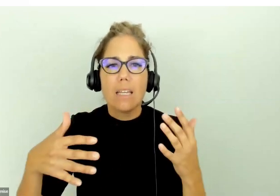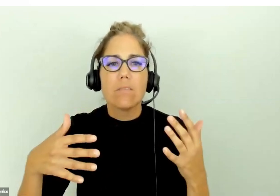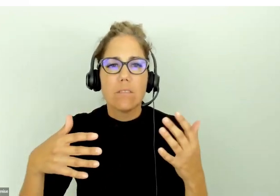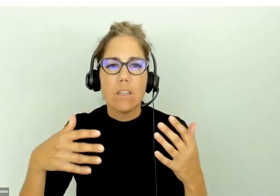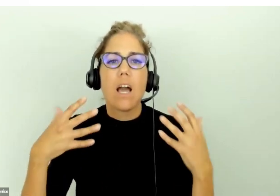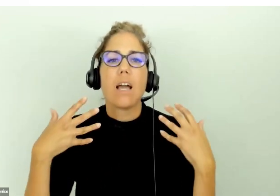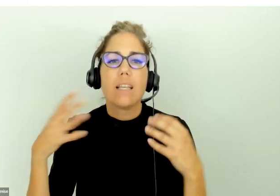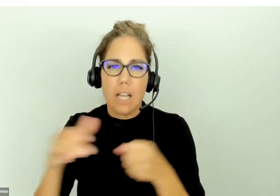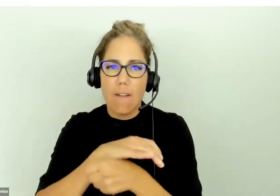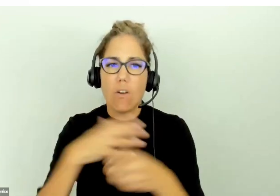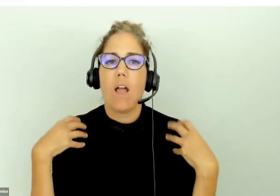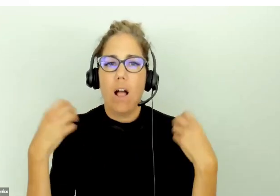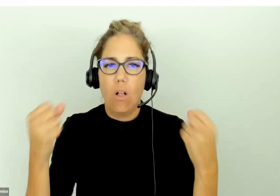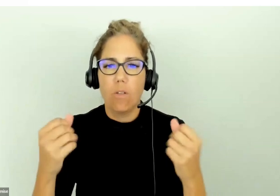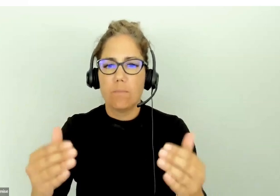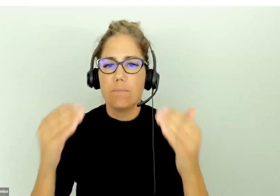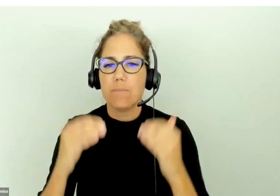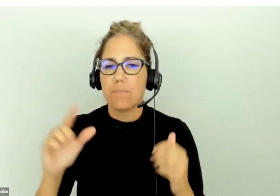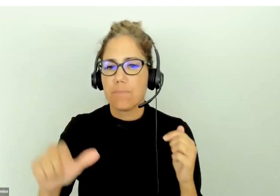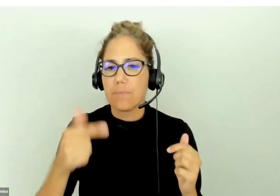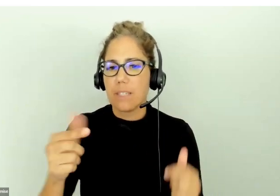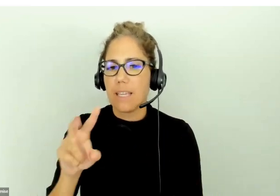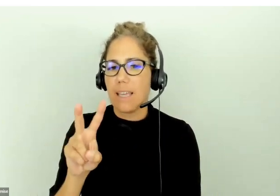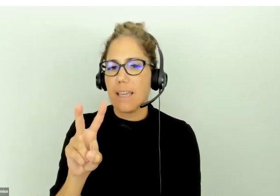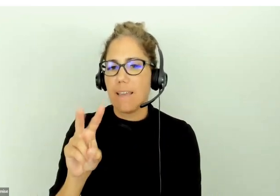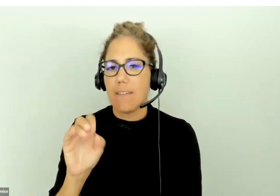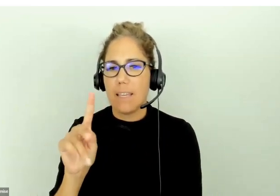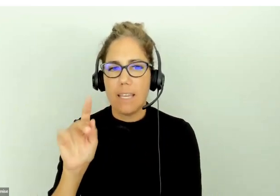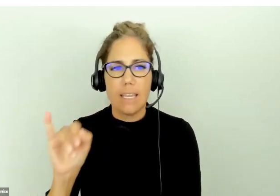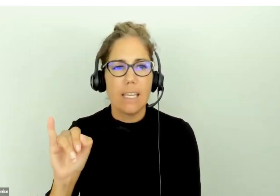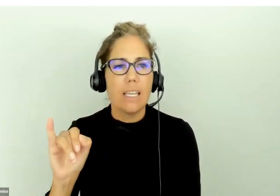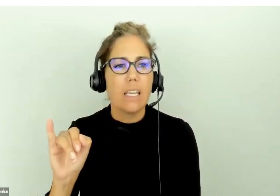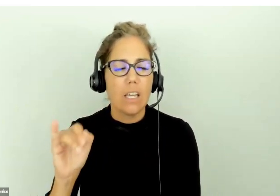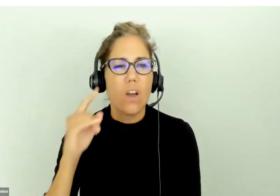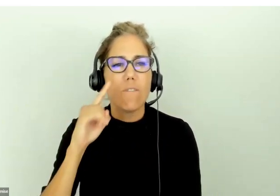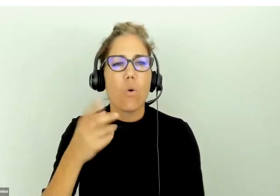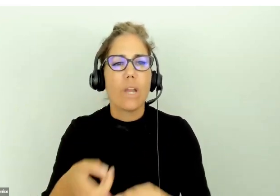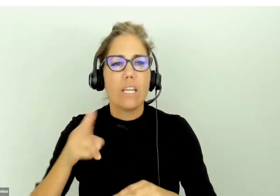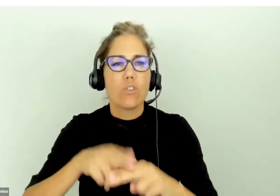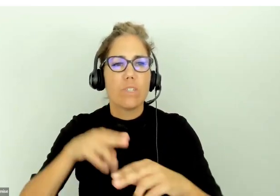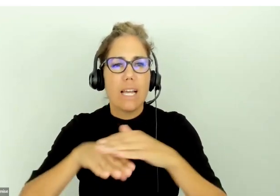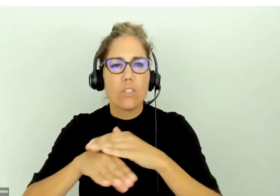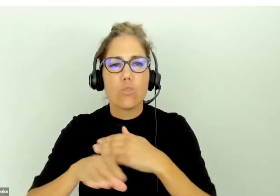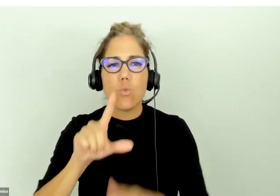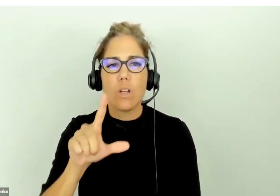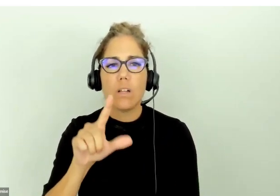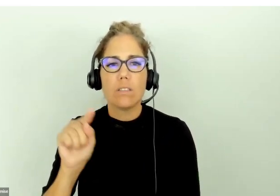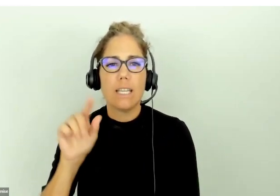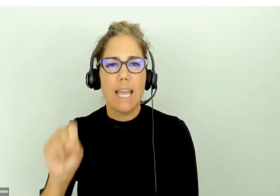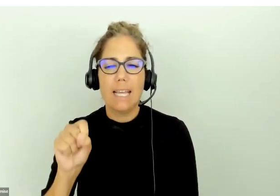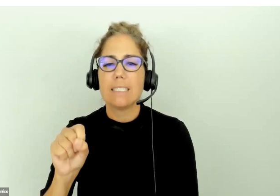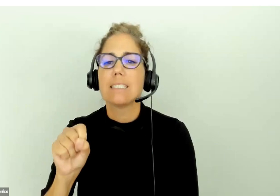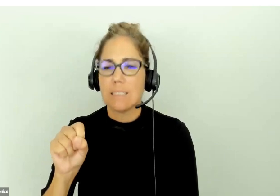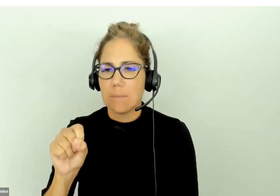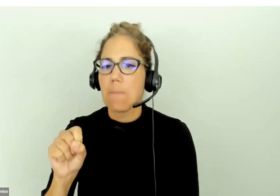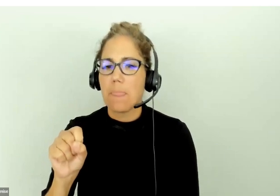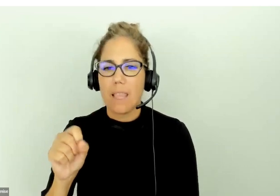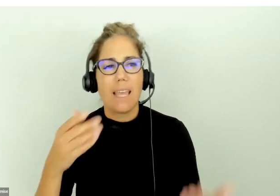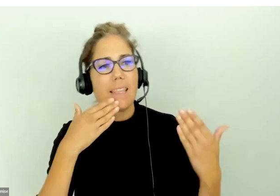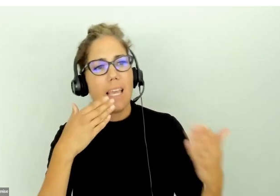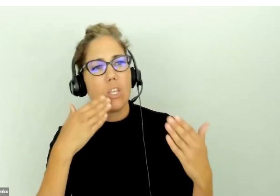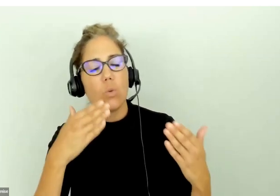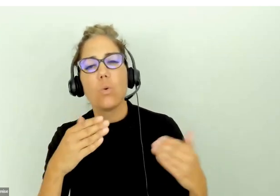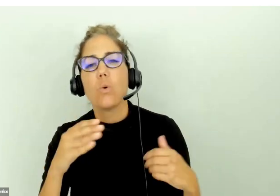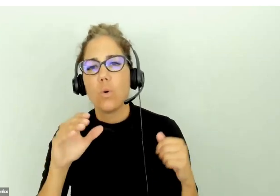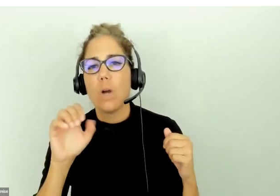who will cover the increased access to LTSS domain. Thank you, Emily, and thank you to everyone who has joined the